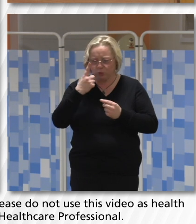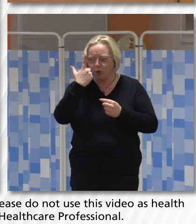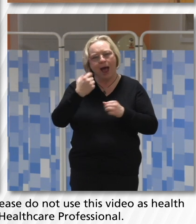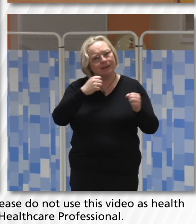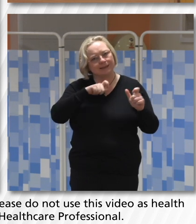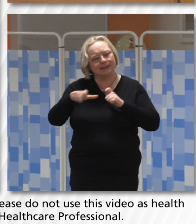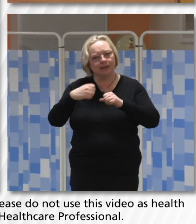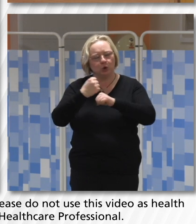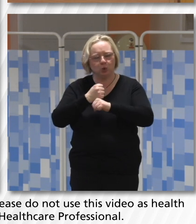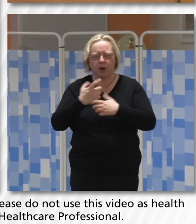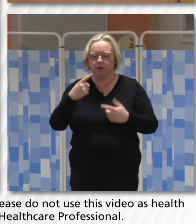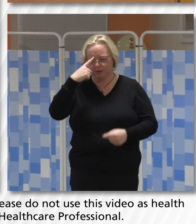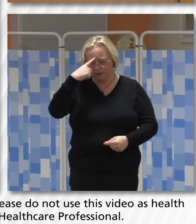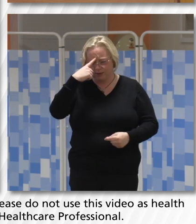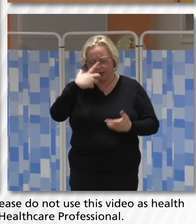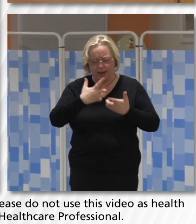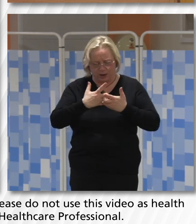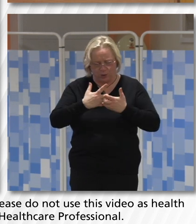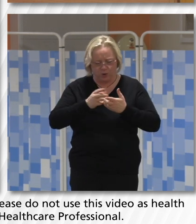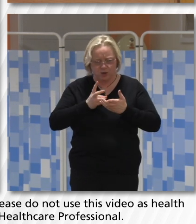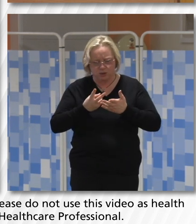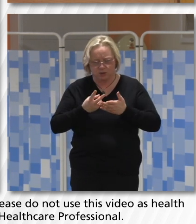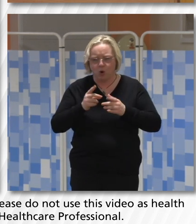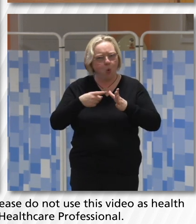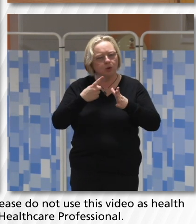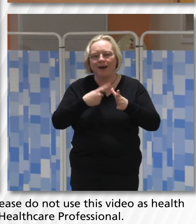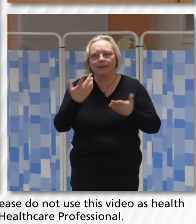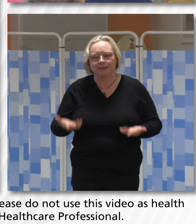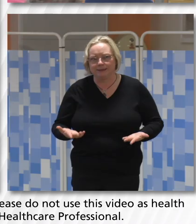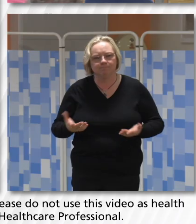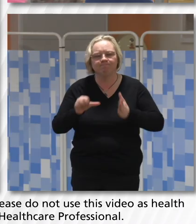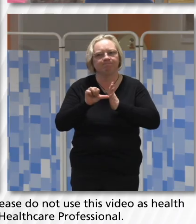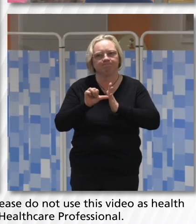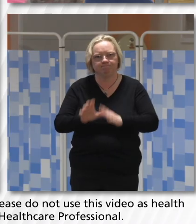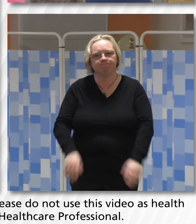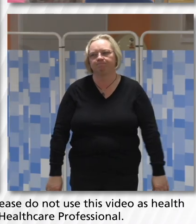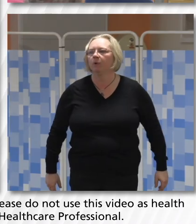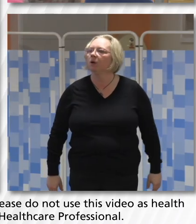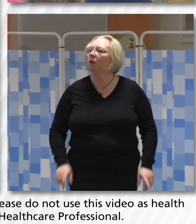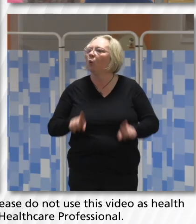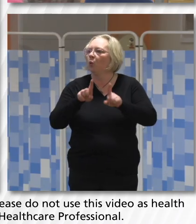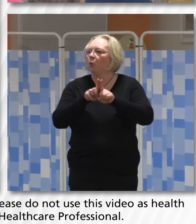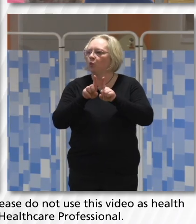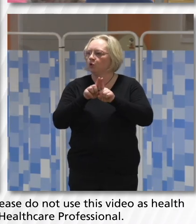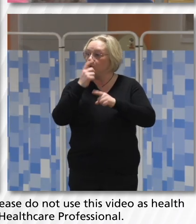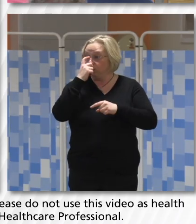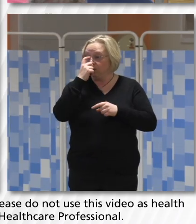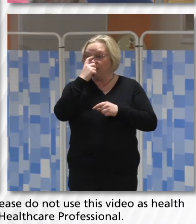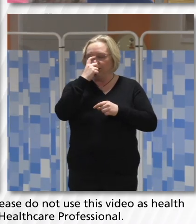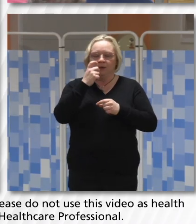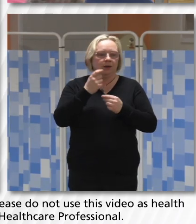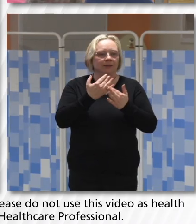the process of how to do it isn't automatic anymore, and it can make it difficult. You can also have trouble doing lots of things all at